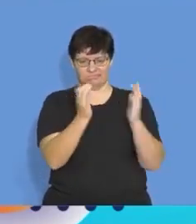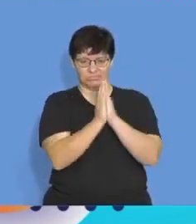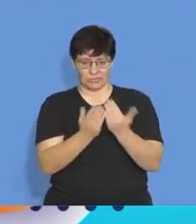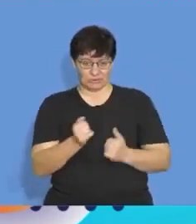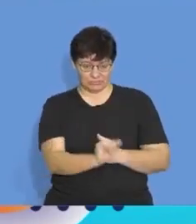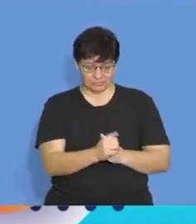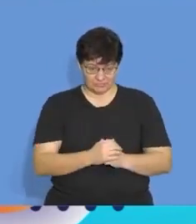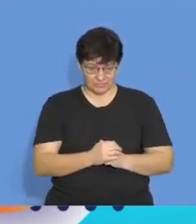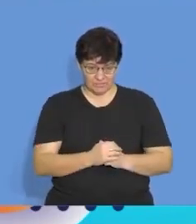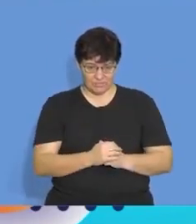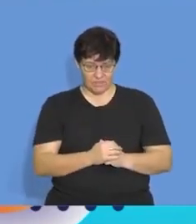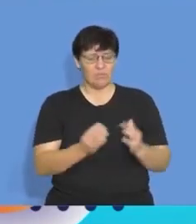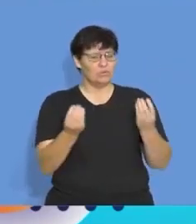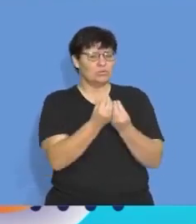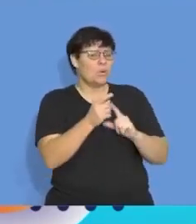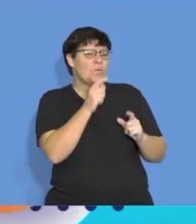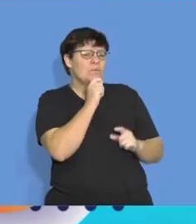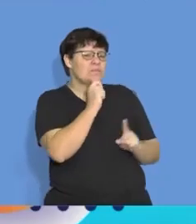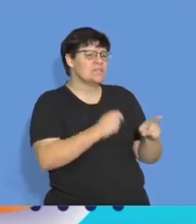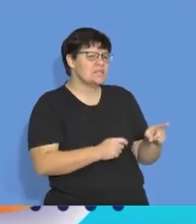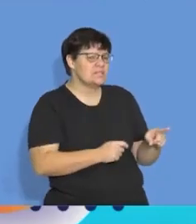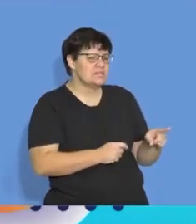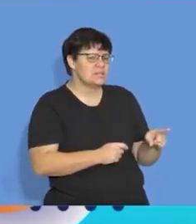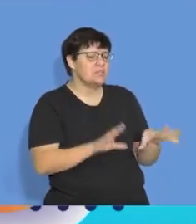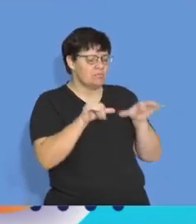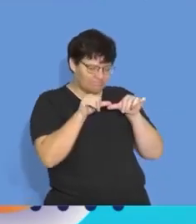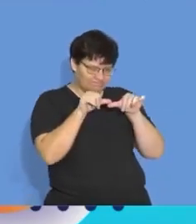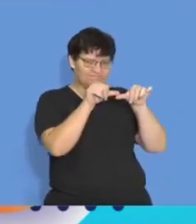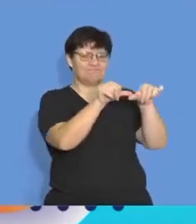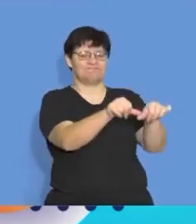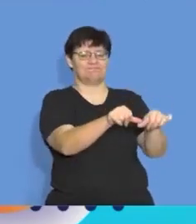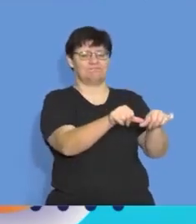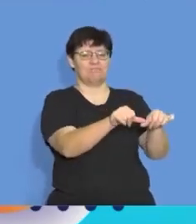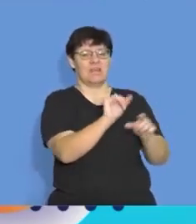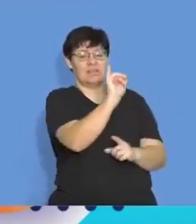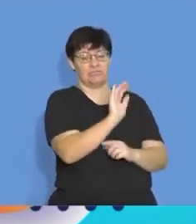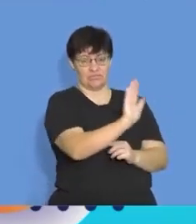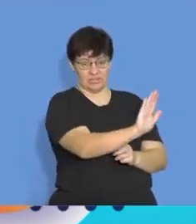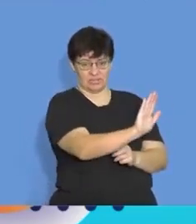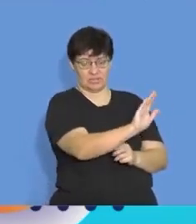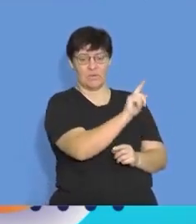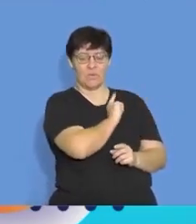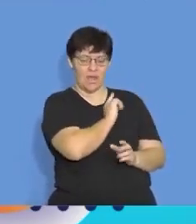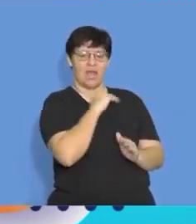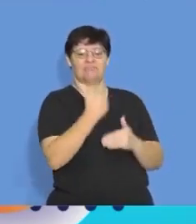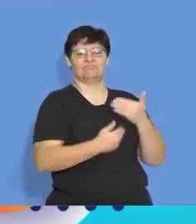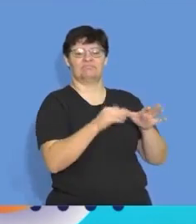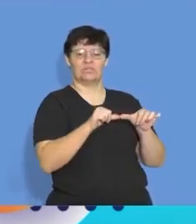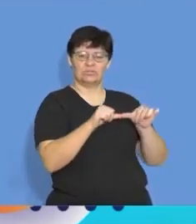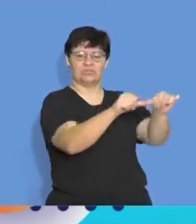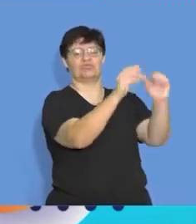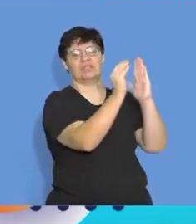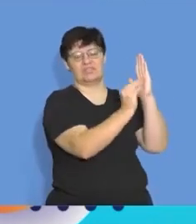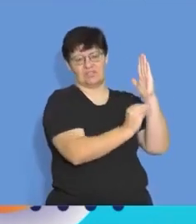the method of stock that we are using is what we call the perpetual inventory, meaning